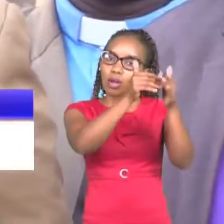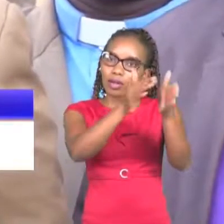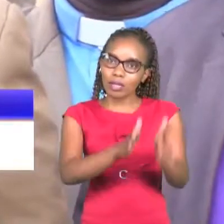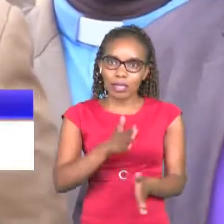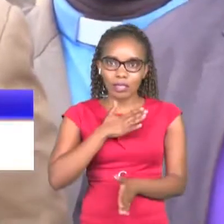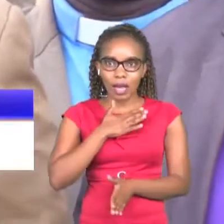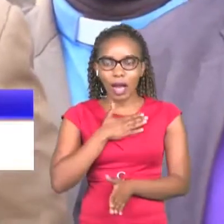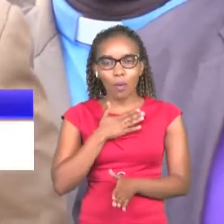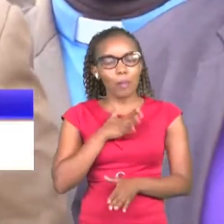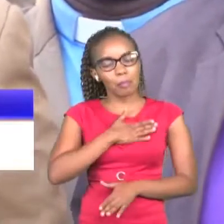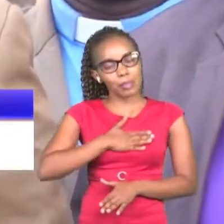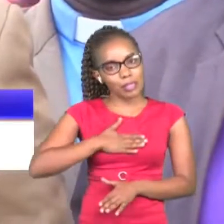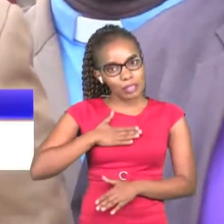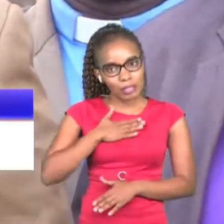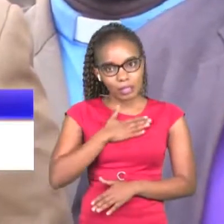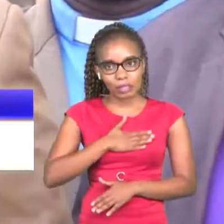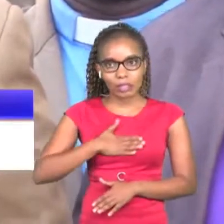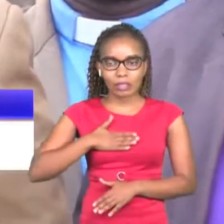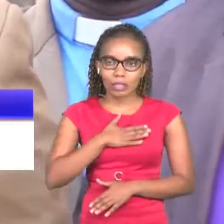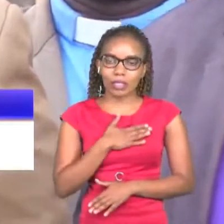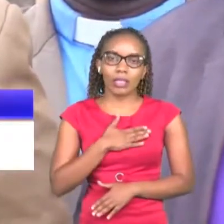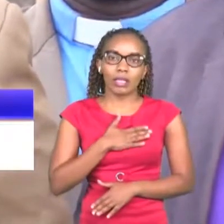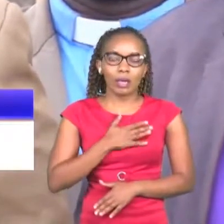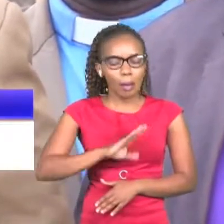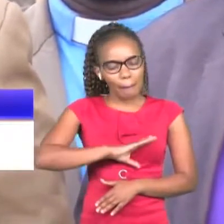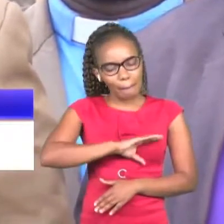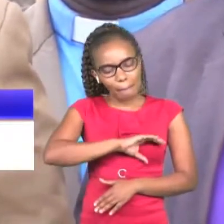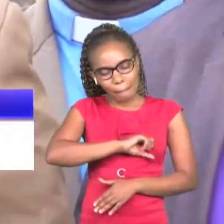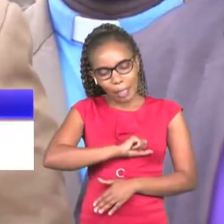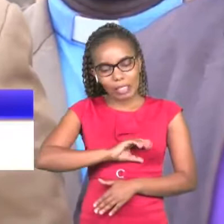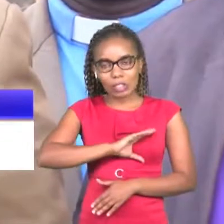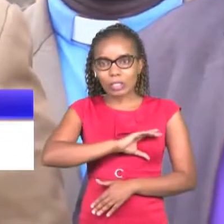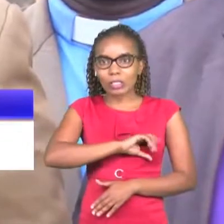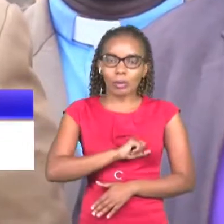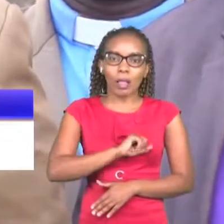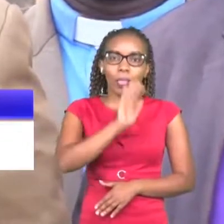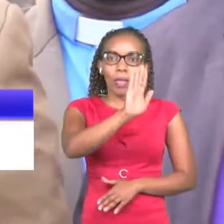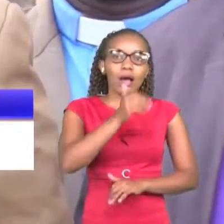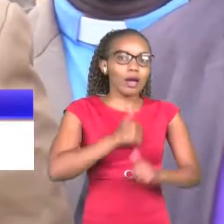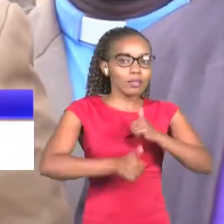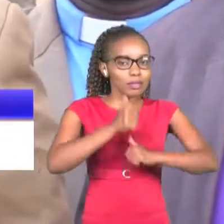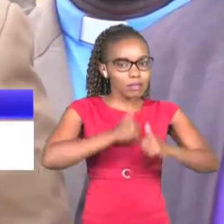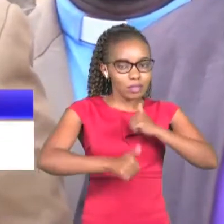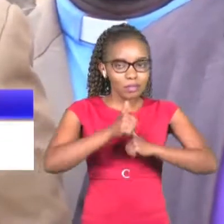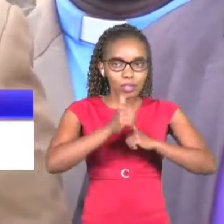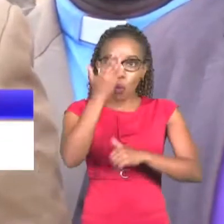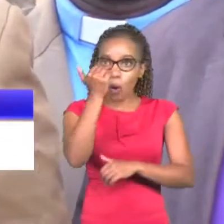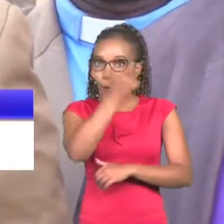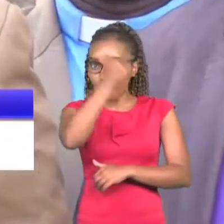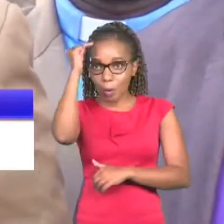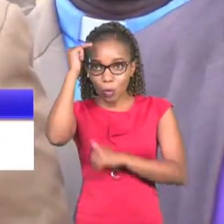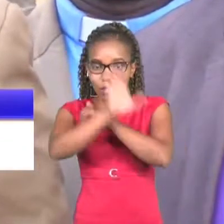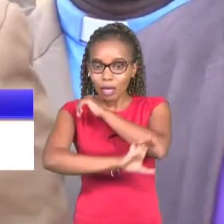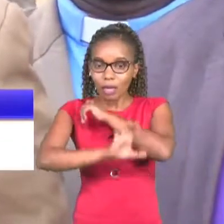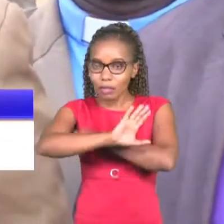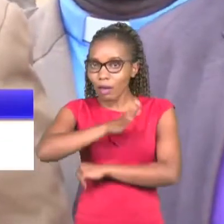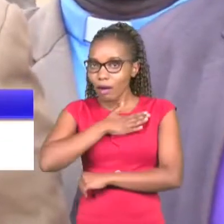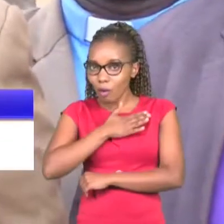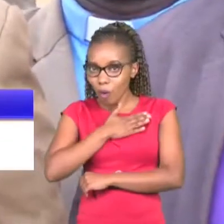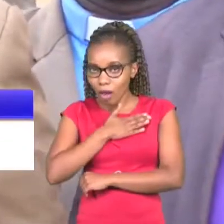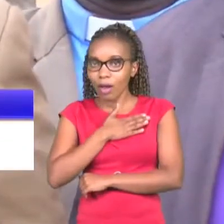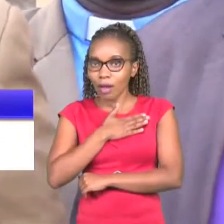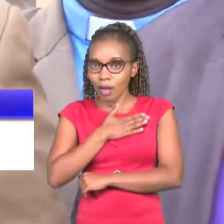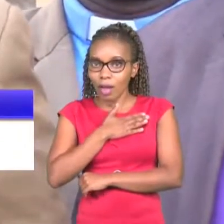to exercise some tolerance in their activities, because this country, we